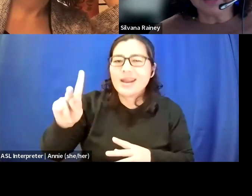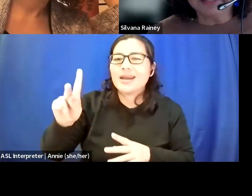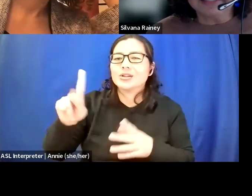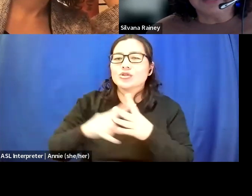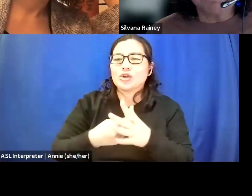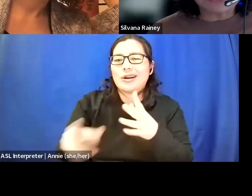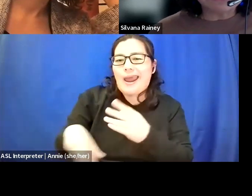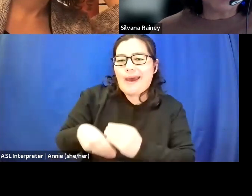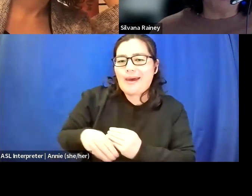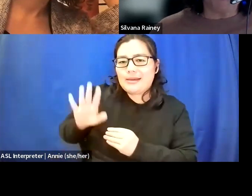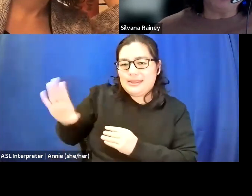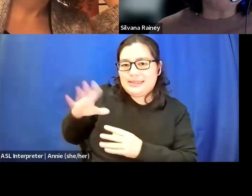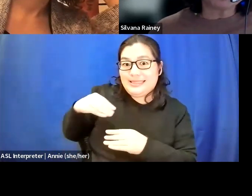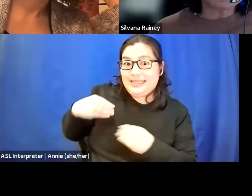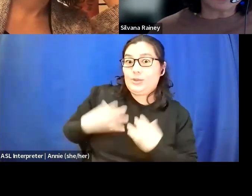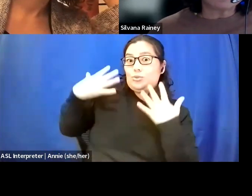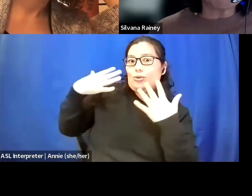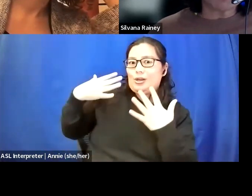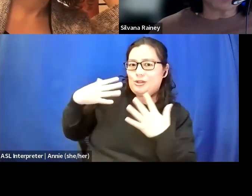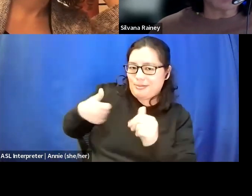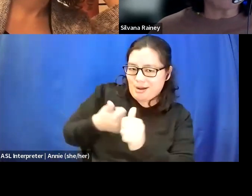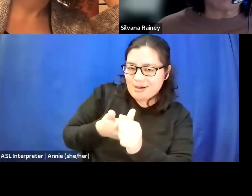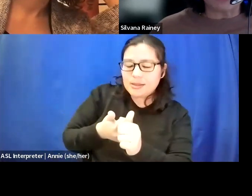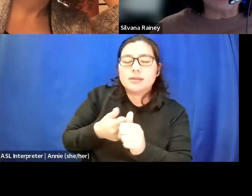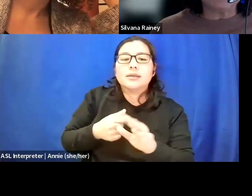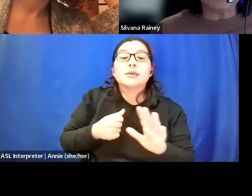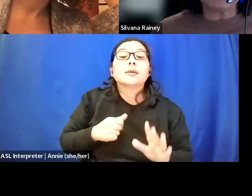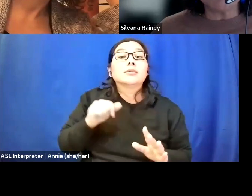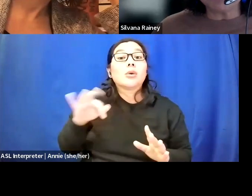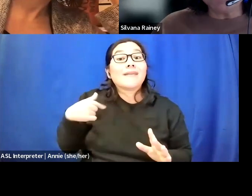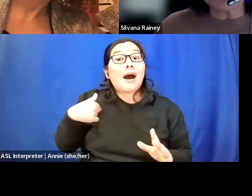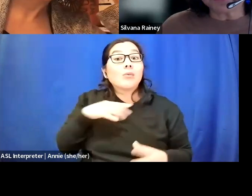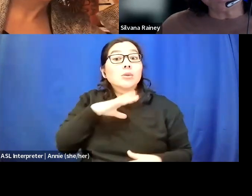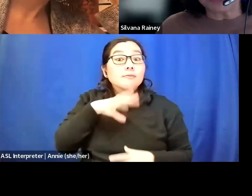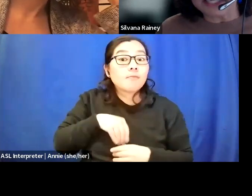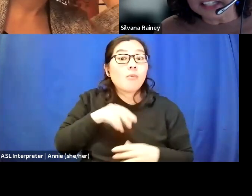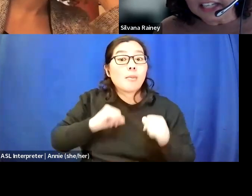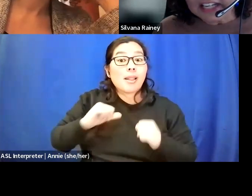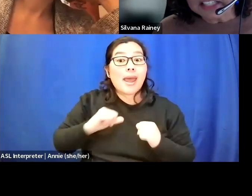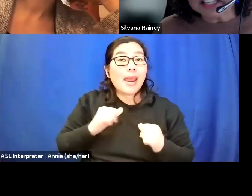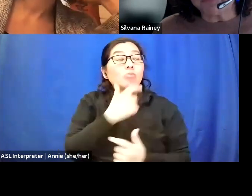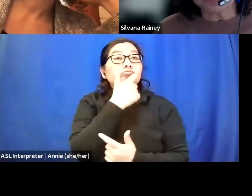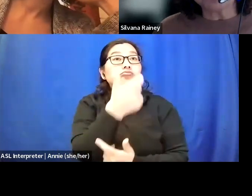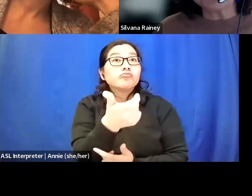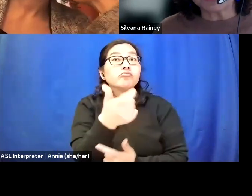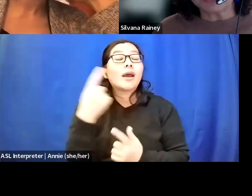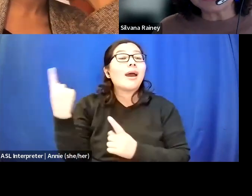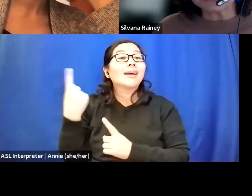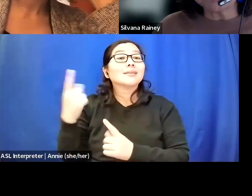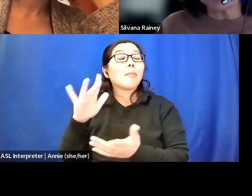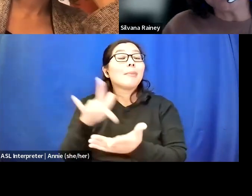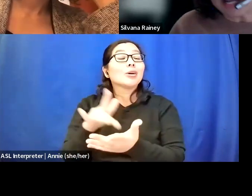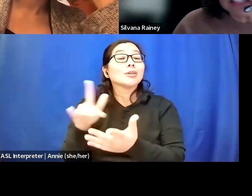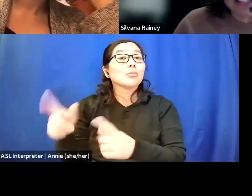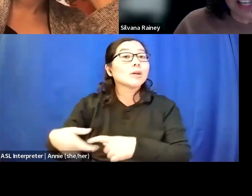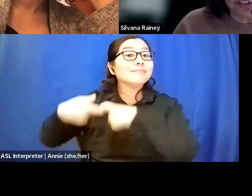inspiration, because to me it was like if I was in a play and in the middle of the play, someone would say, let's